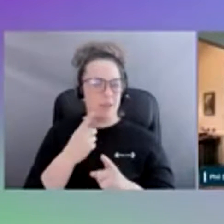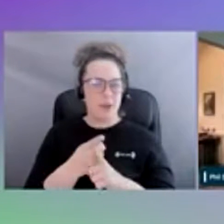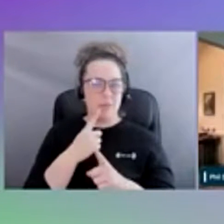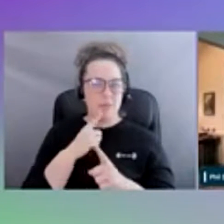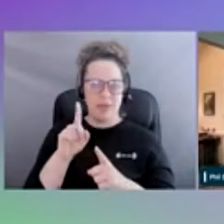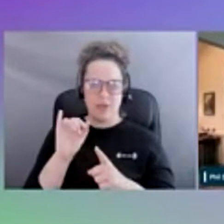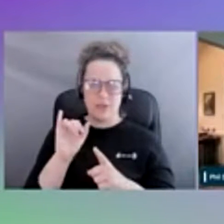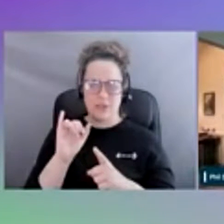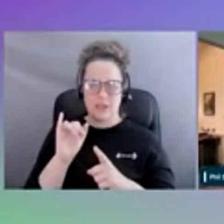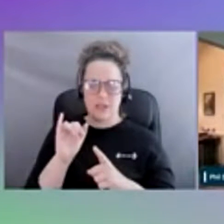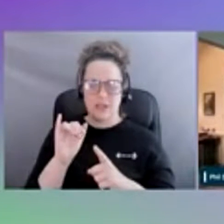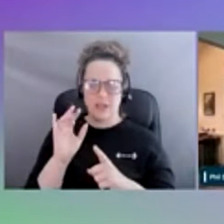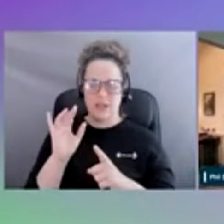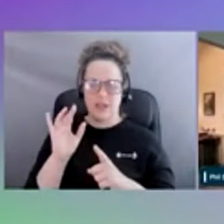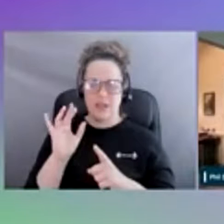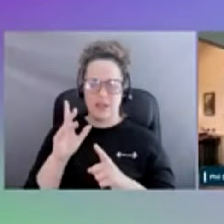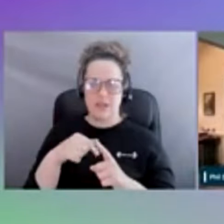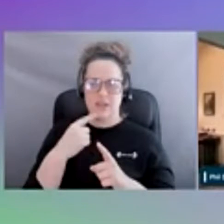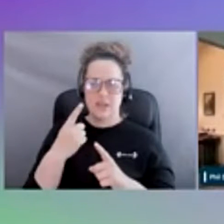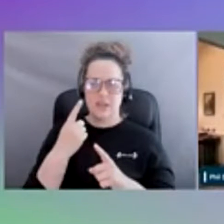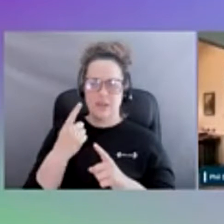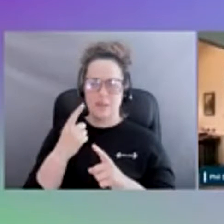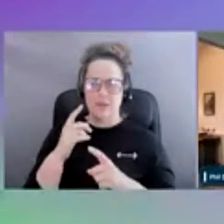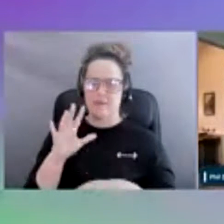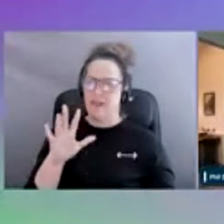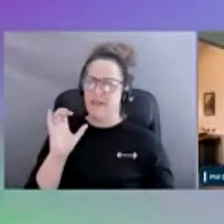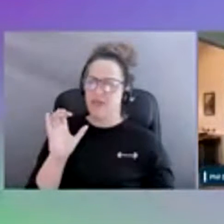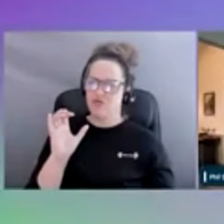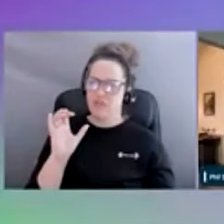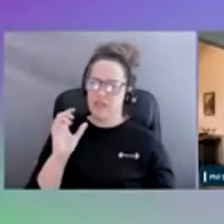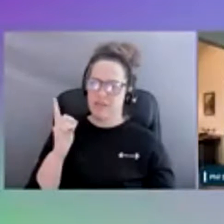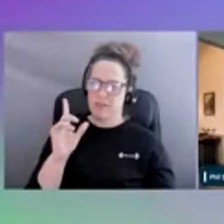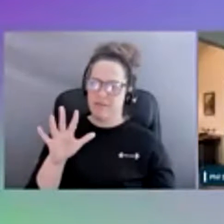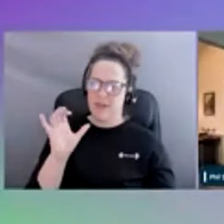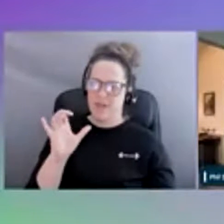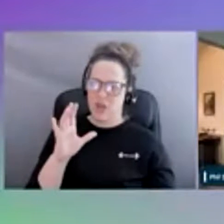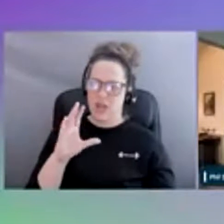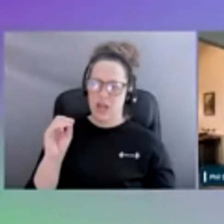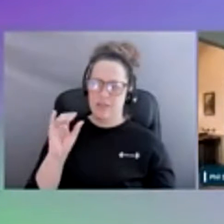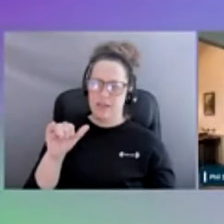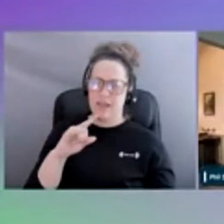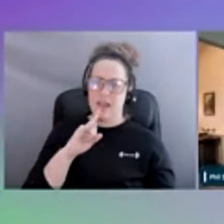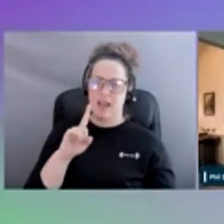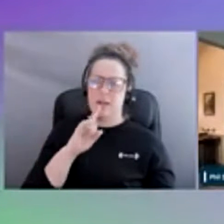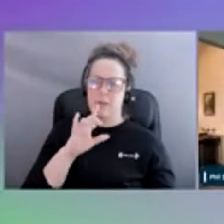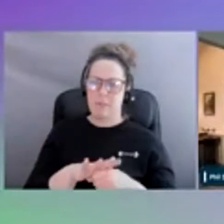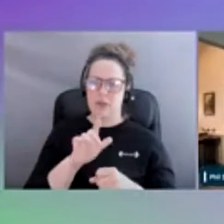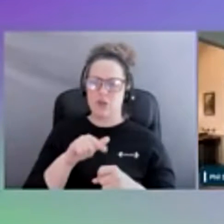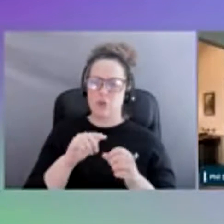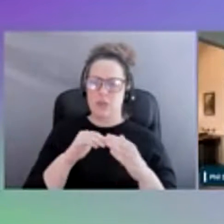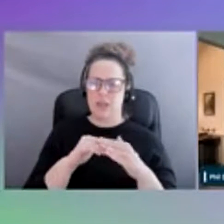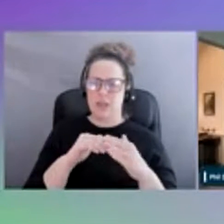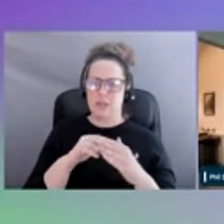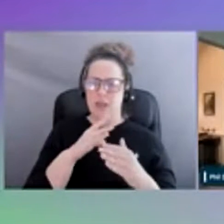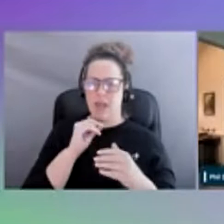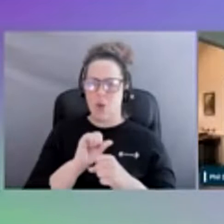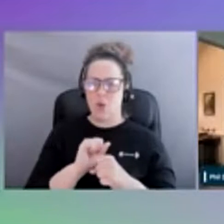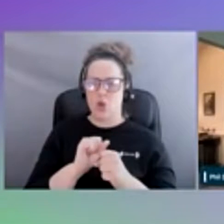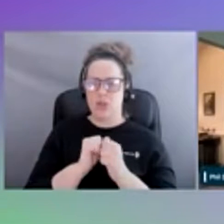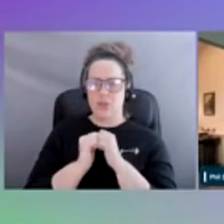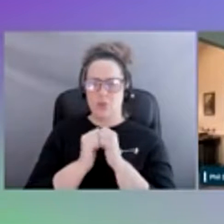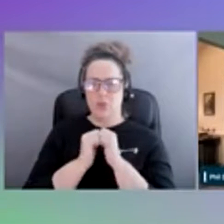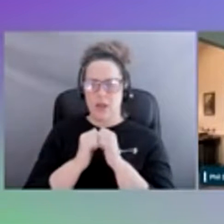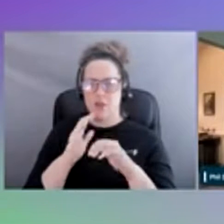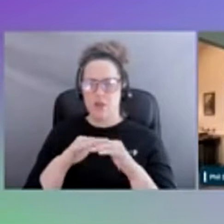like there's something 500, and it's companies that commit to accessibility and working together